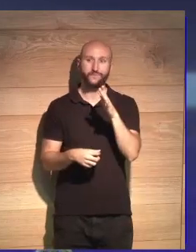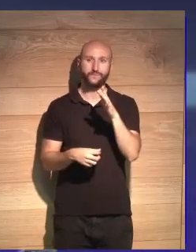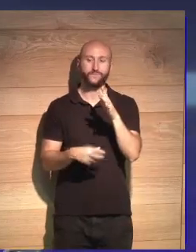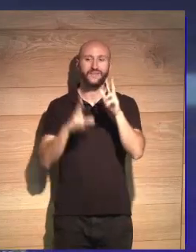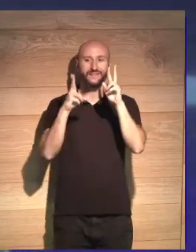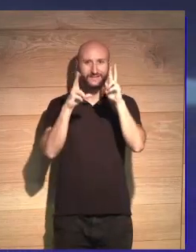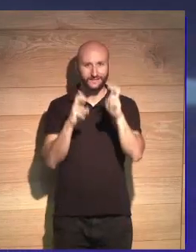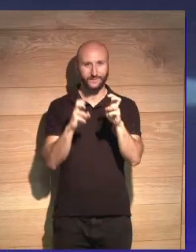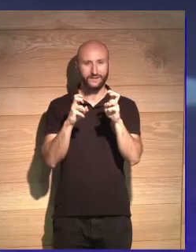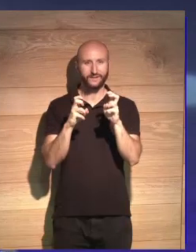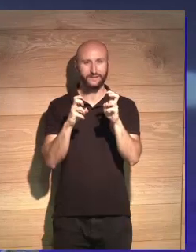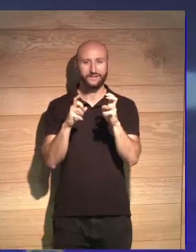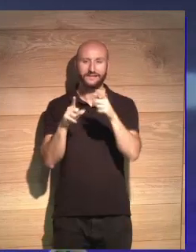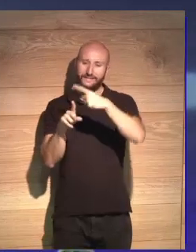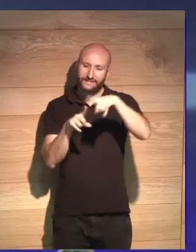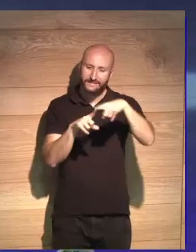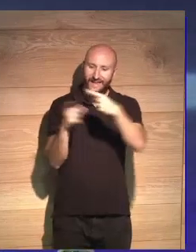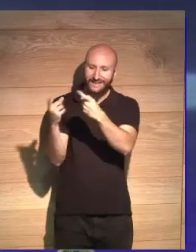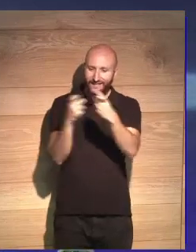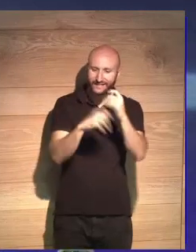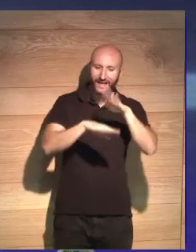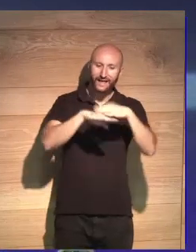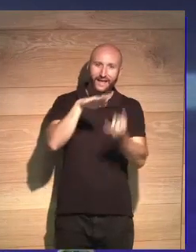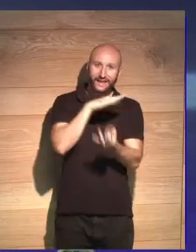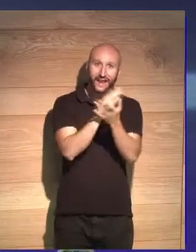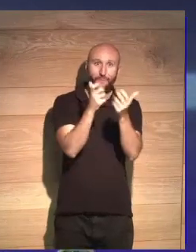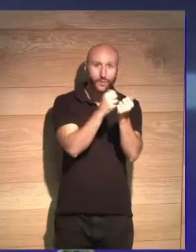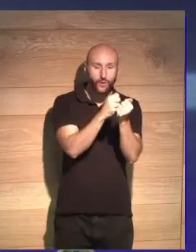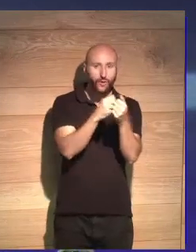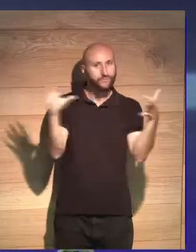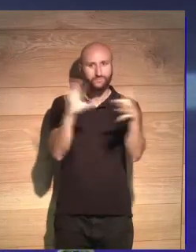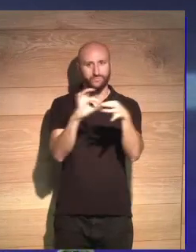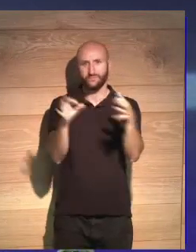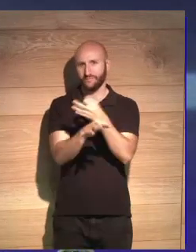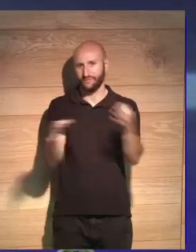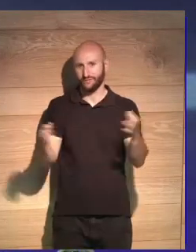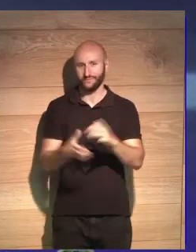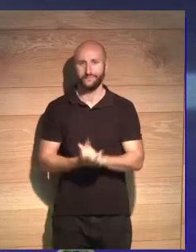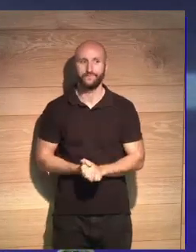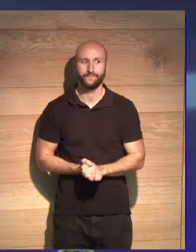of sciences, because we need to really coordinate all the parts that